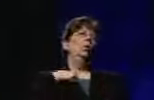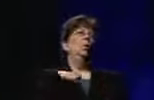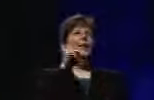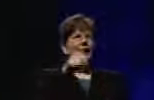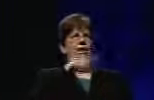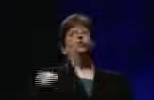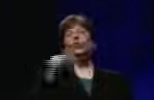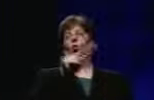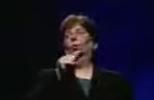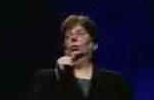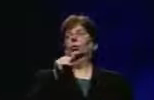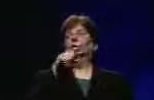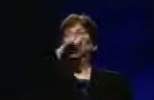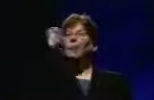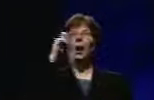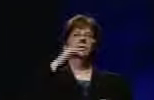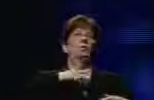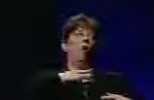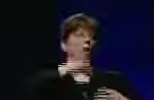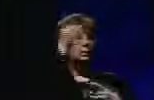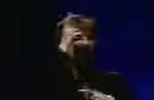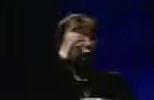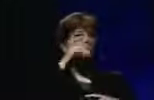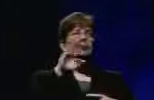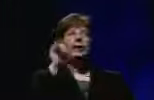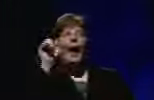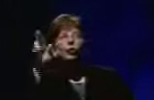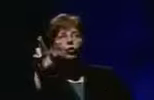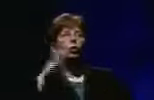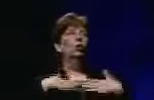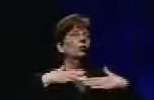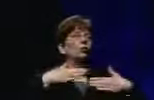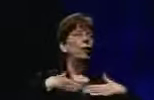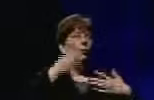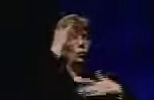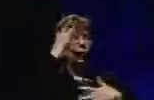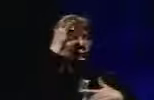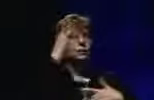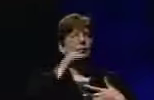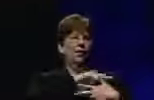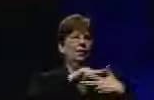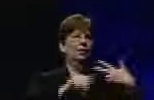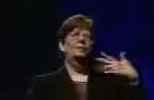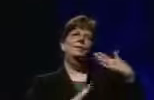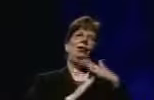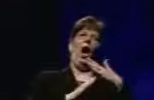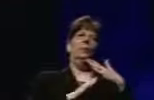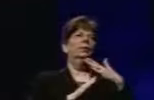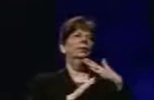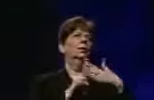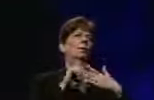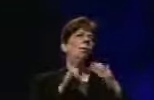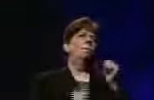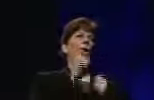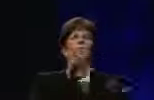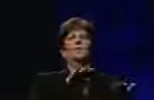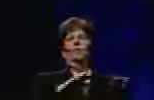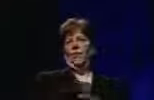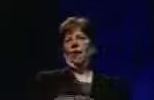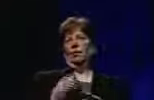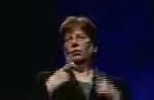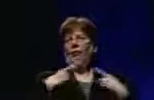you because of heart disease, cancer, and respiratory illness. Three of the top four most fatal health threats